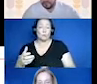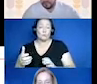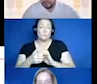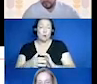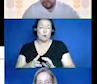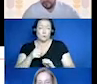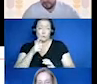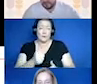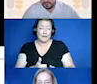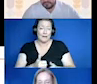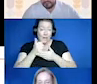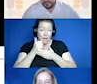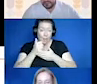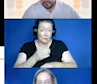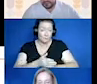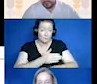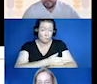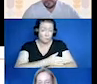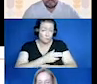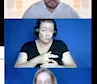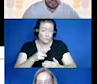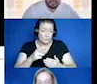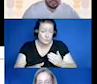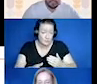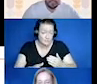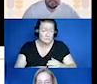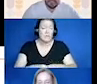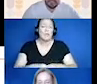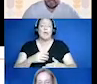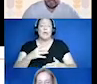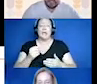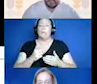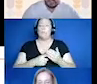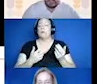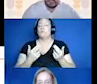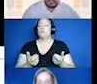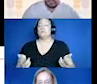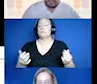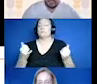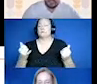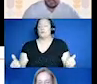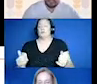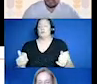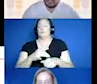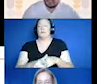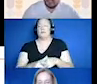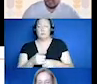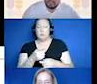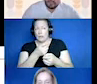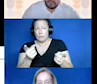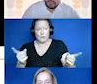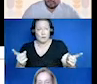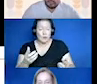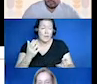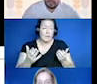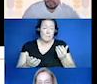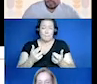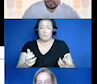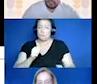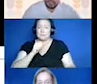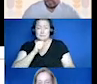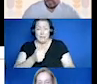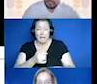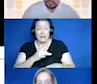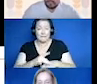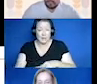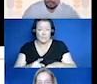to improve these outcomes, and what resources are currently available and resources that might not be available yet